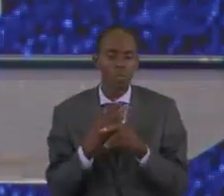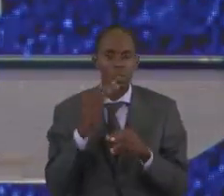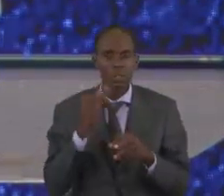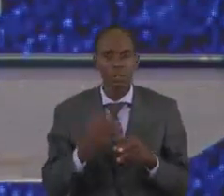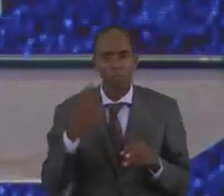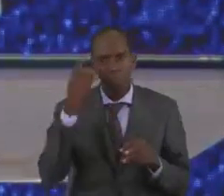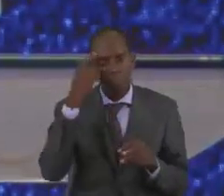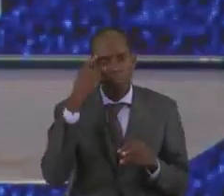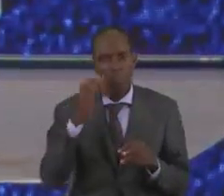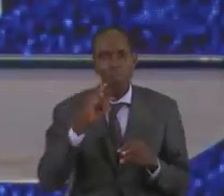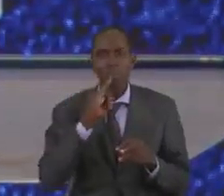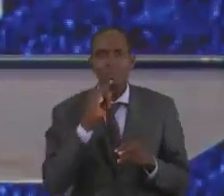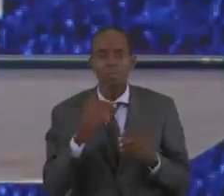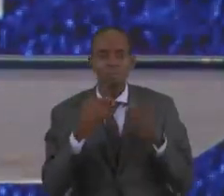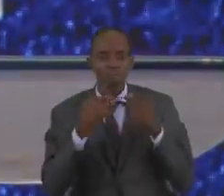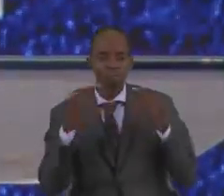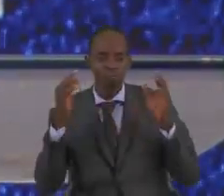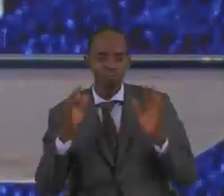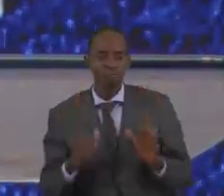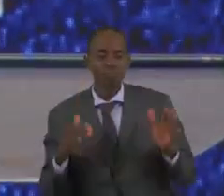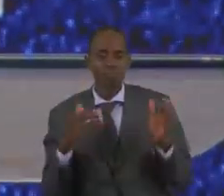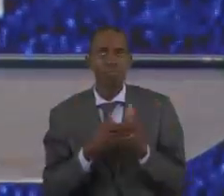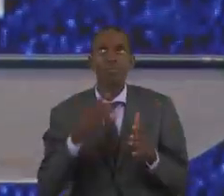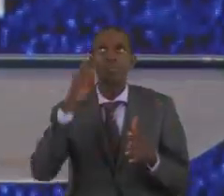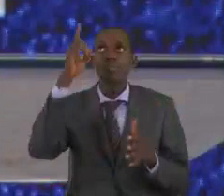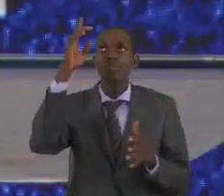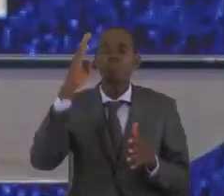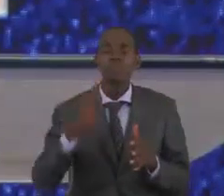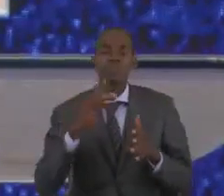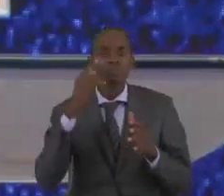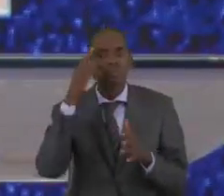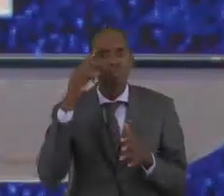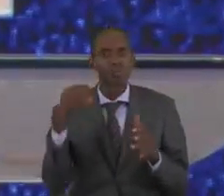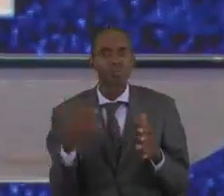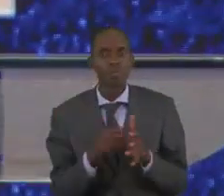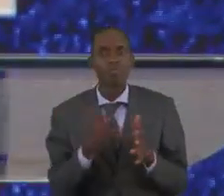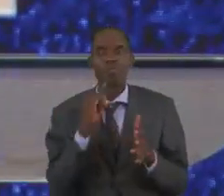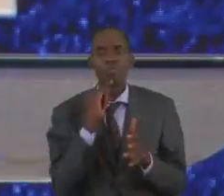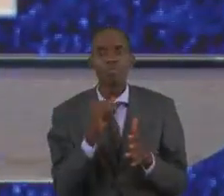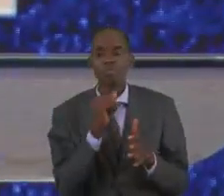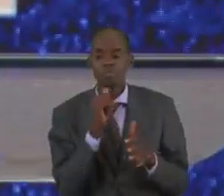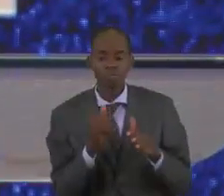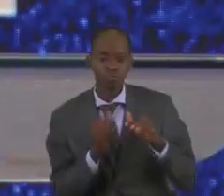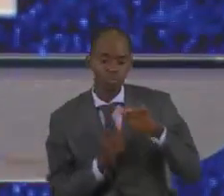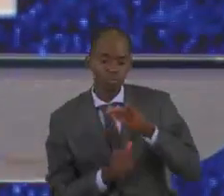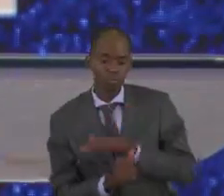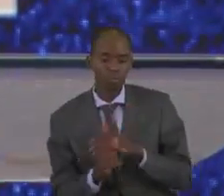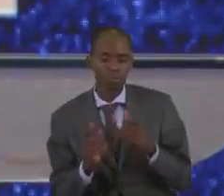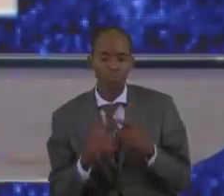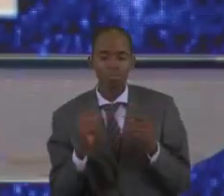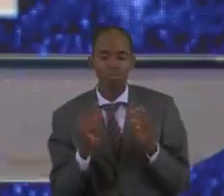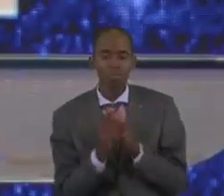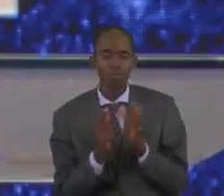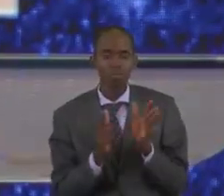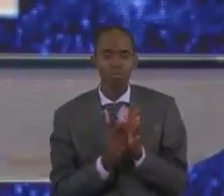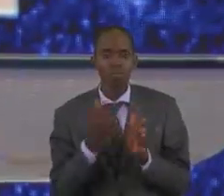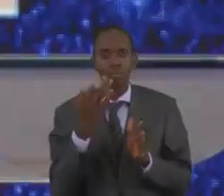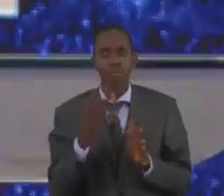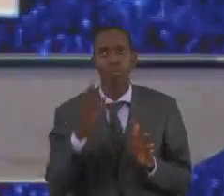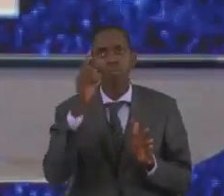is enmity against God, for it is not subject to the law of God,